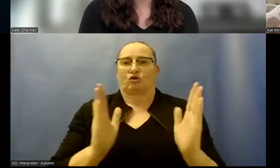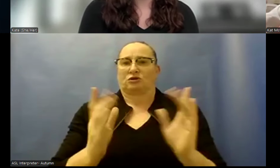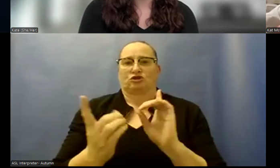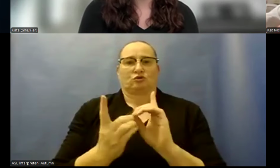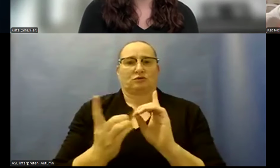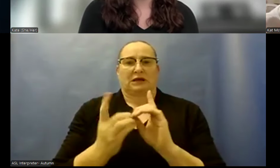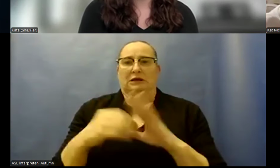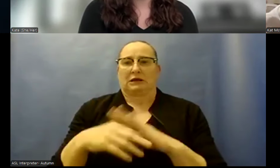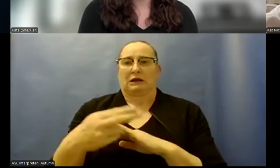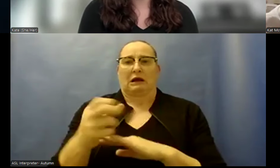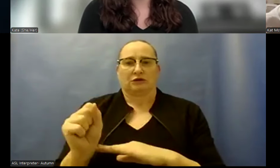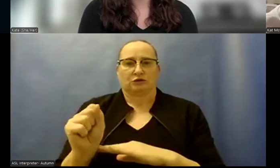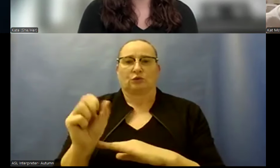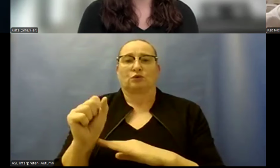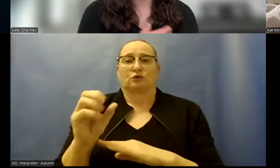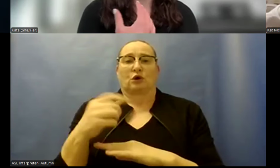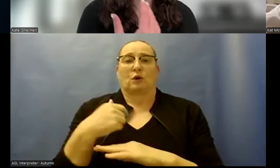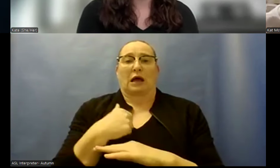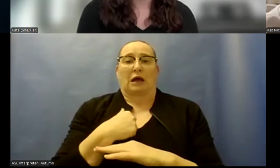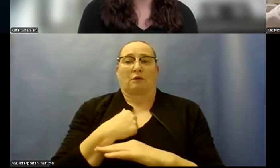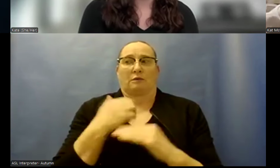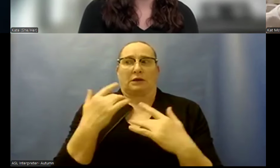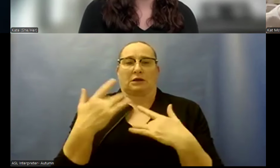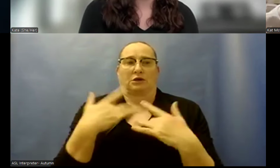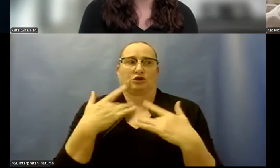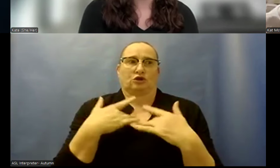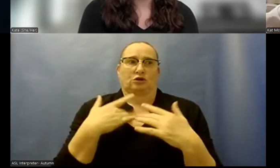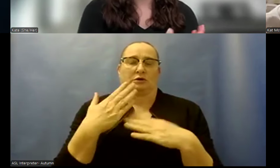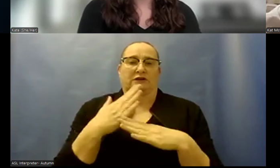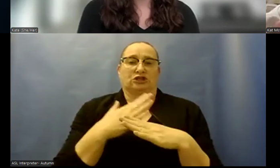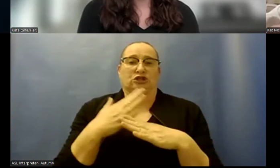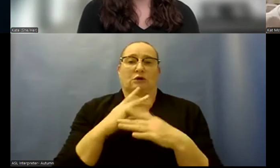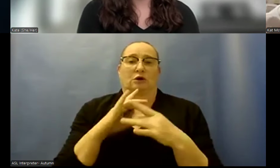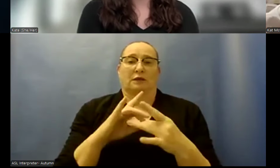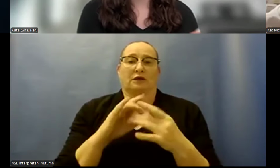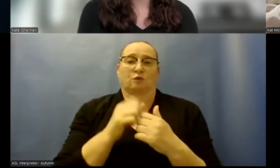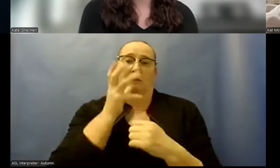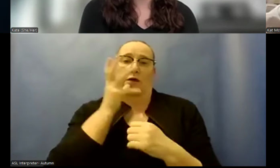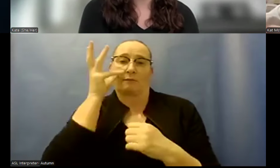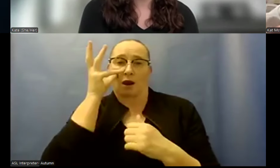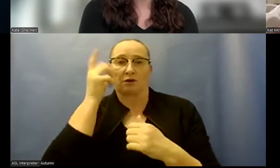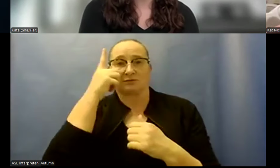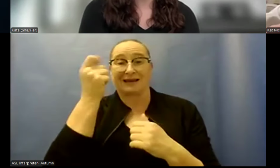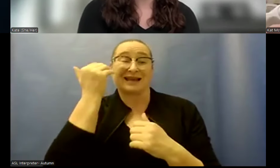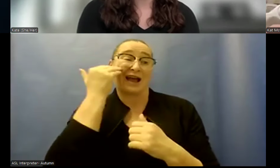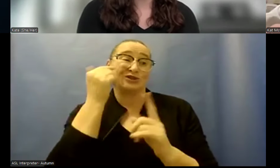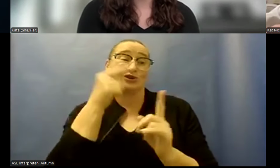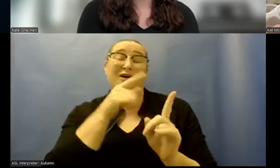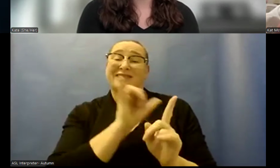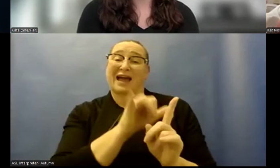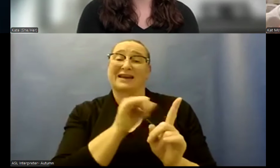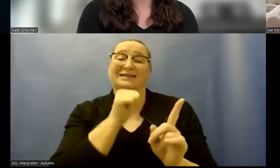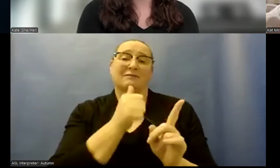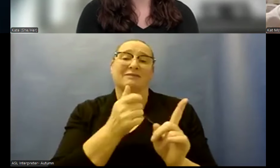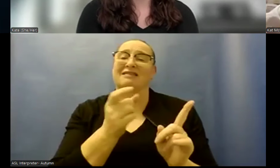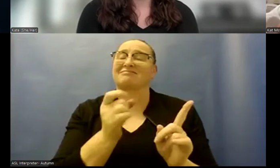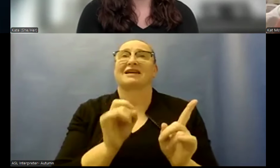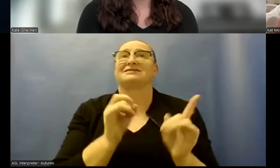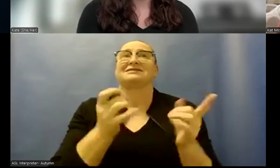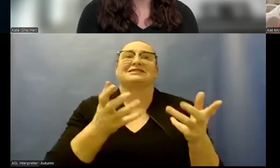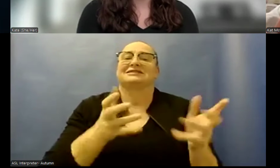high school, so I would be worried about sharing a relationship with my parents because I knew that that's something that they weren't